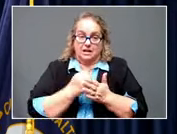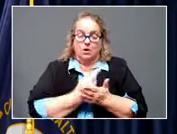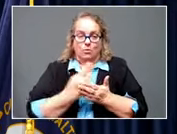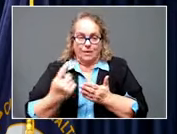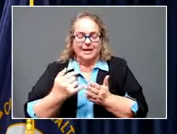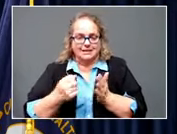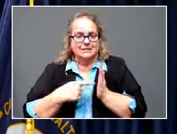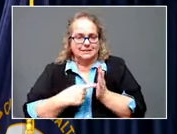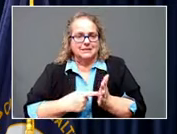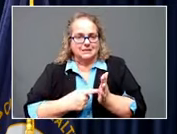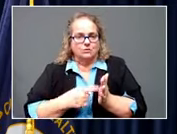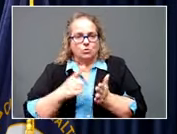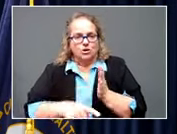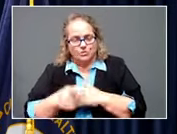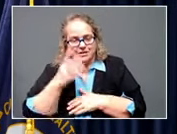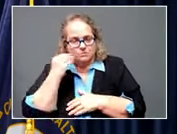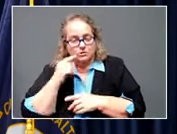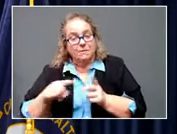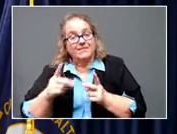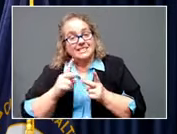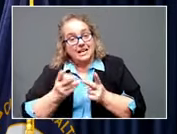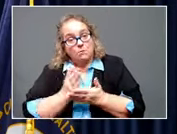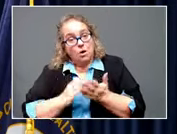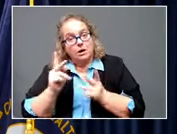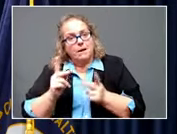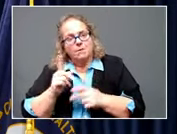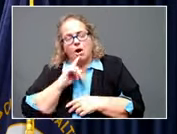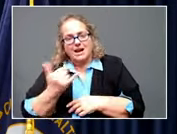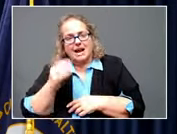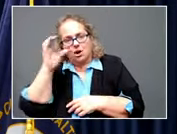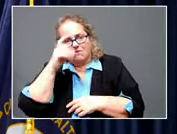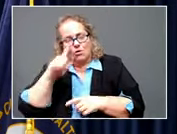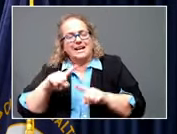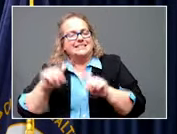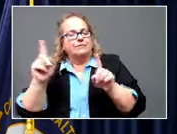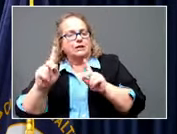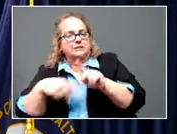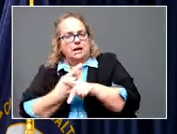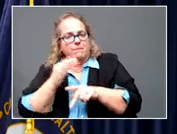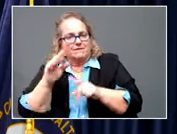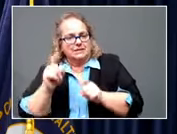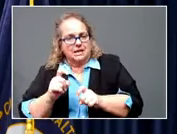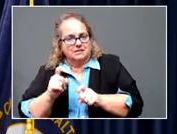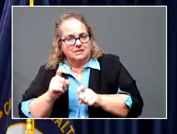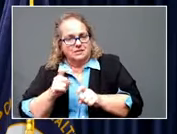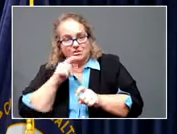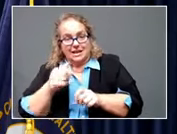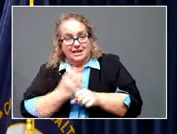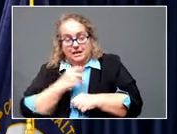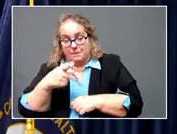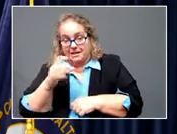what you're experiencing. But the second piece is people are seeking a different type of tests, right? You could get a PCR test likely